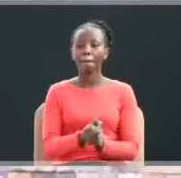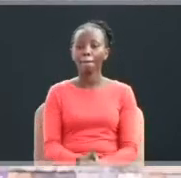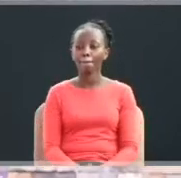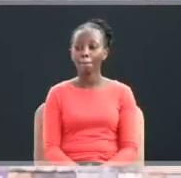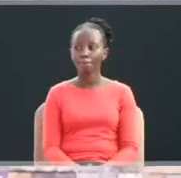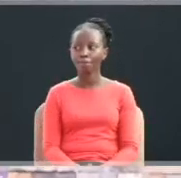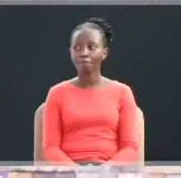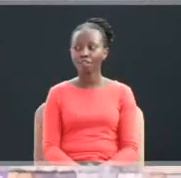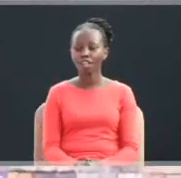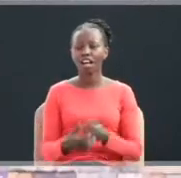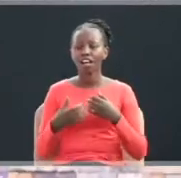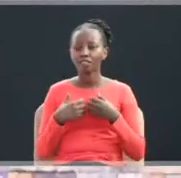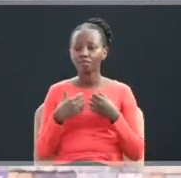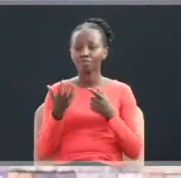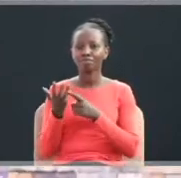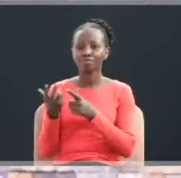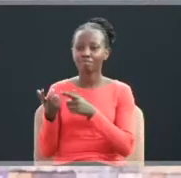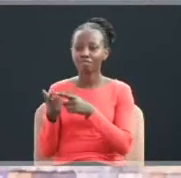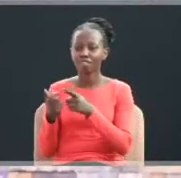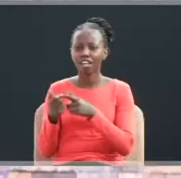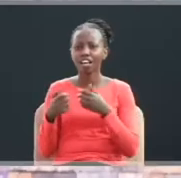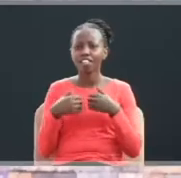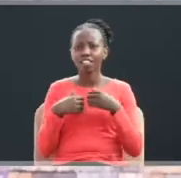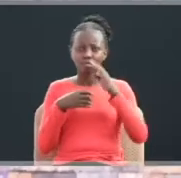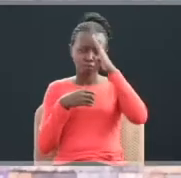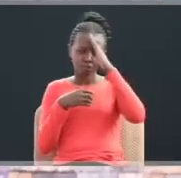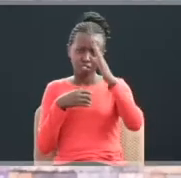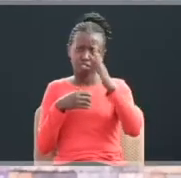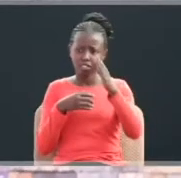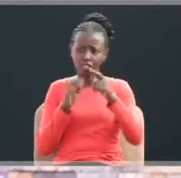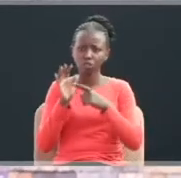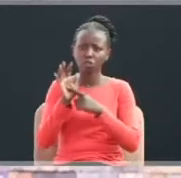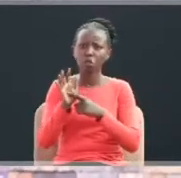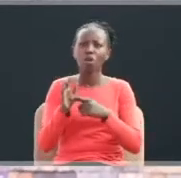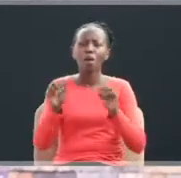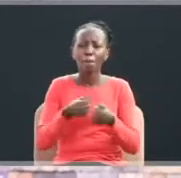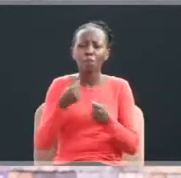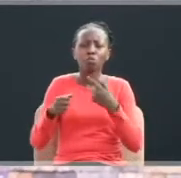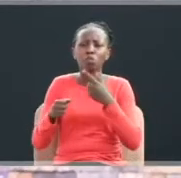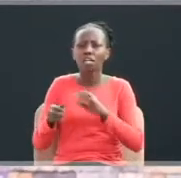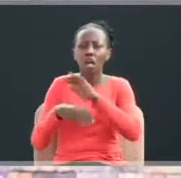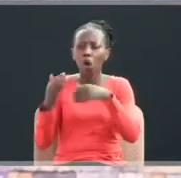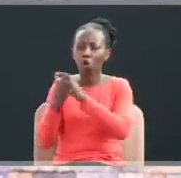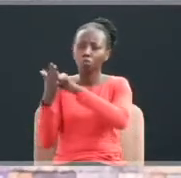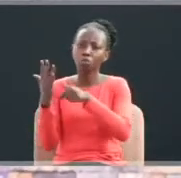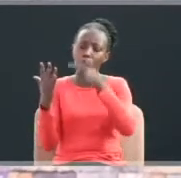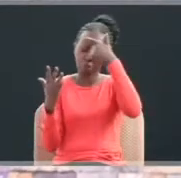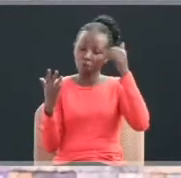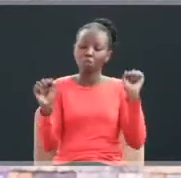About a couple of things, this couple of Sundays we have discovered you don't say all the points, because if you say all the points, then you don't